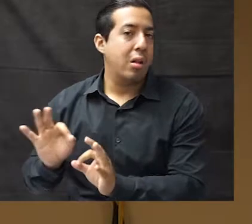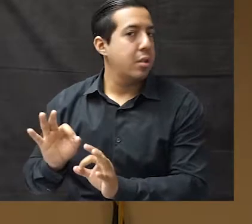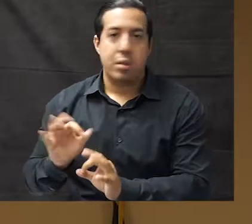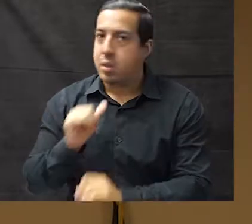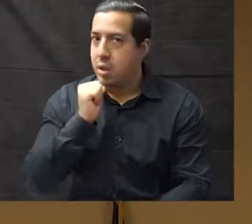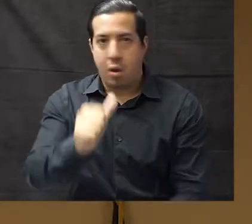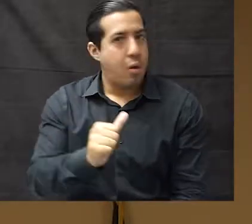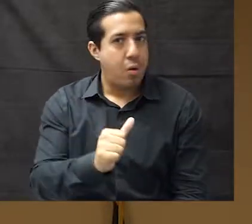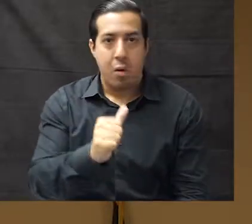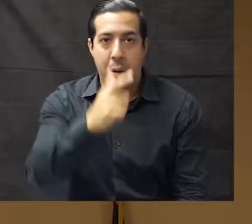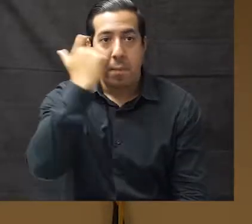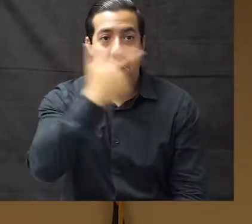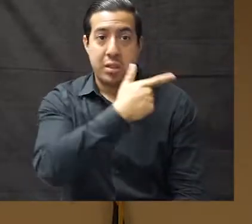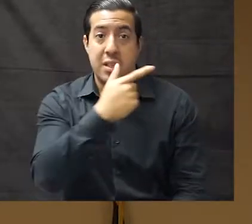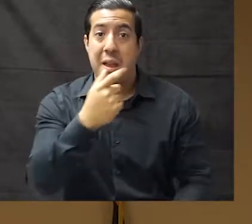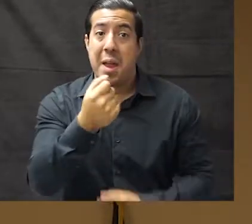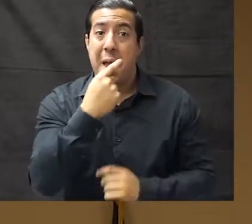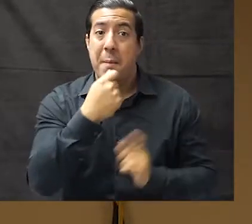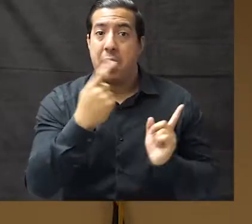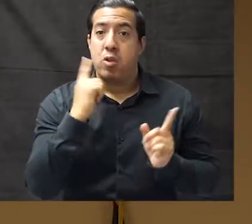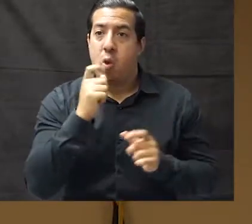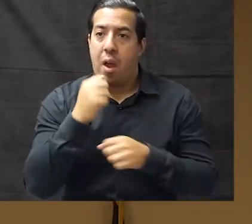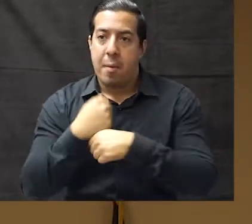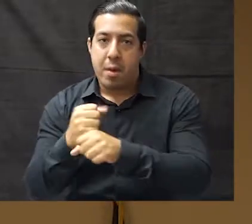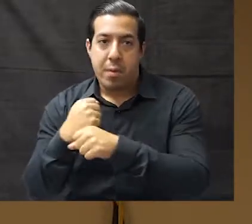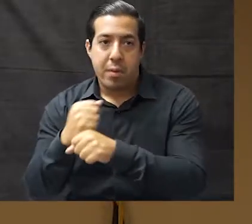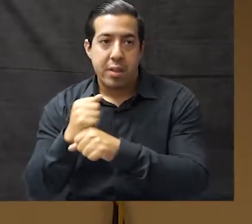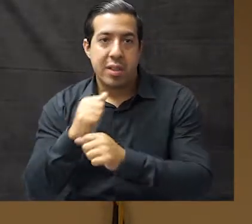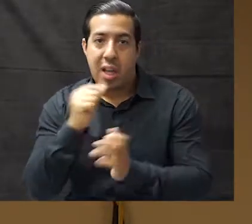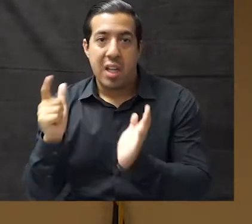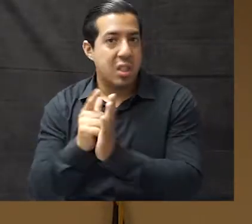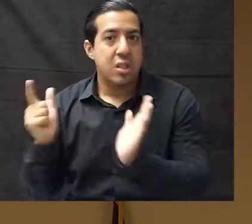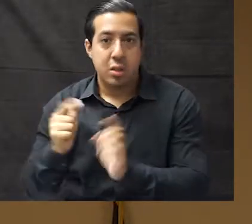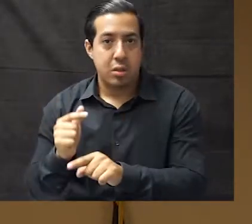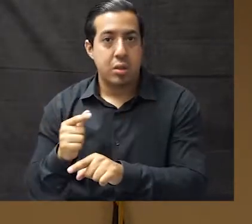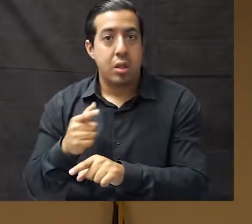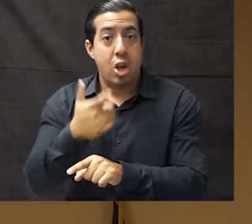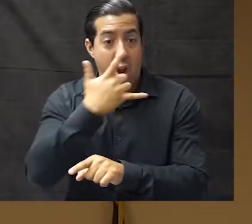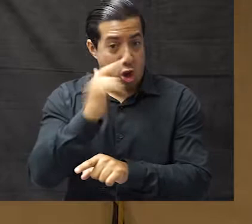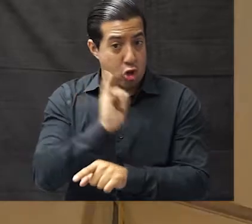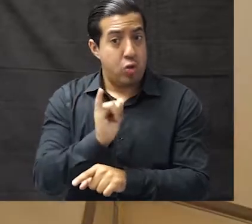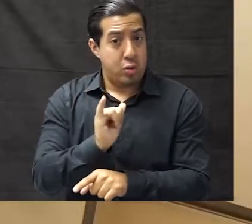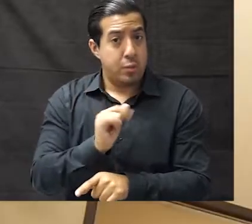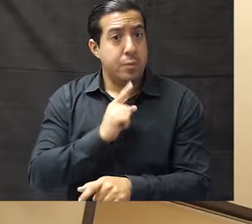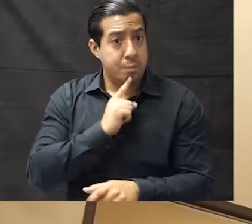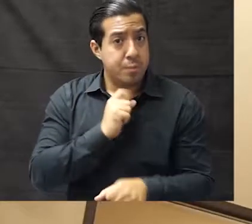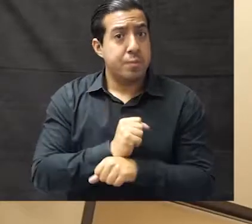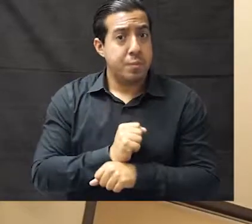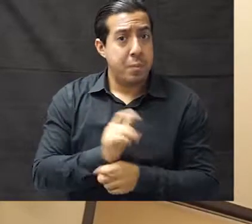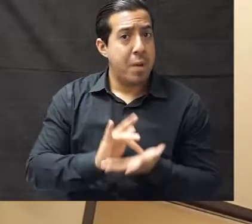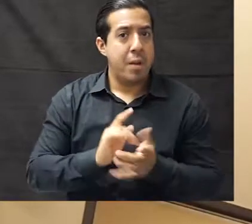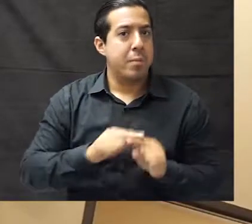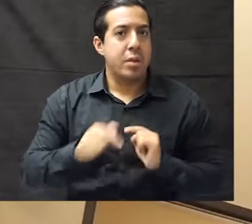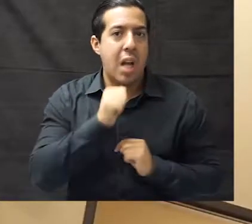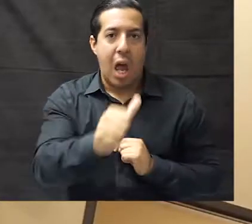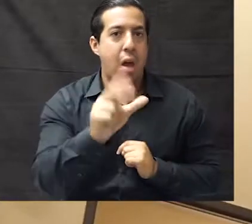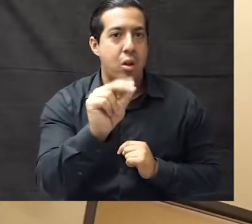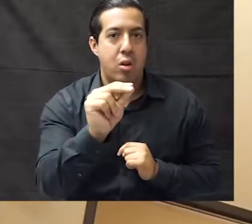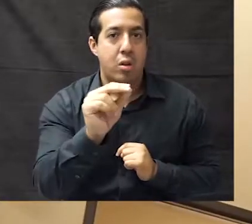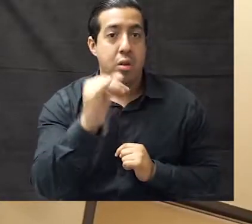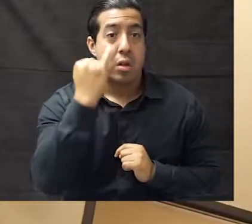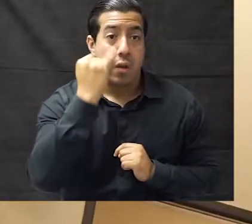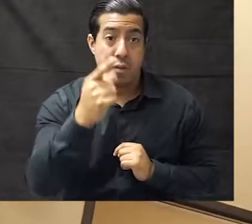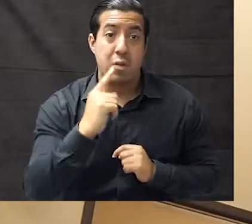that are buying stuff off the street, this is a problem. The thing looks like a Xanax. They think it's a Xanax, but it's fentanyl. There's probably a lethal dose in that